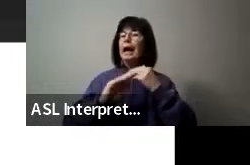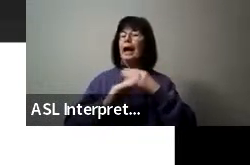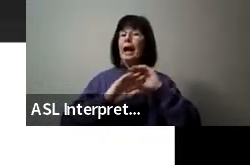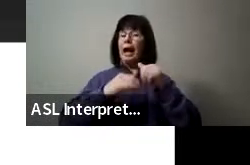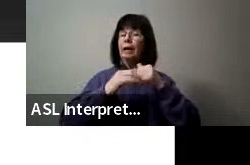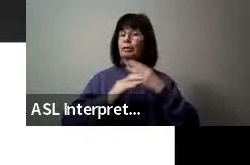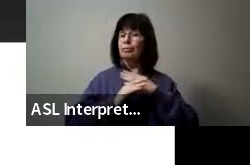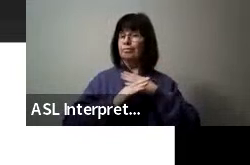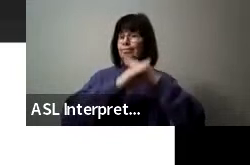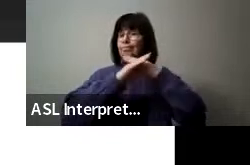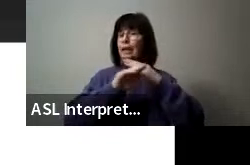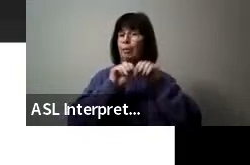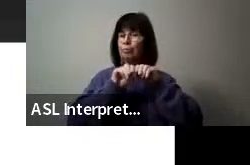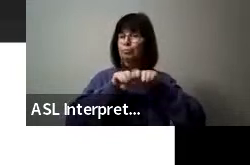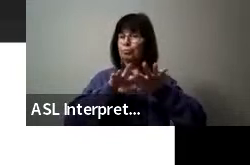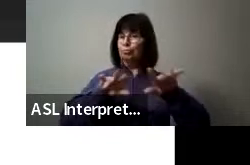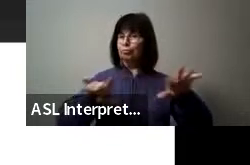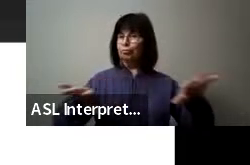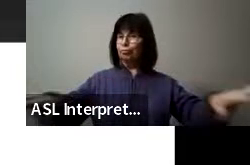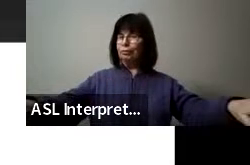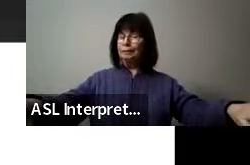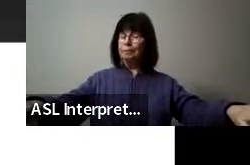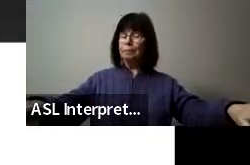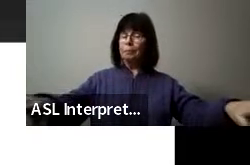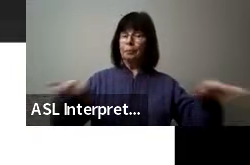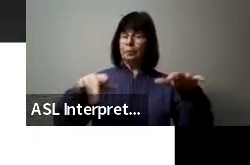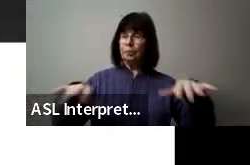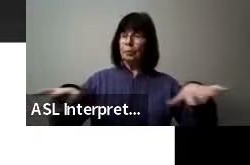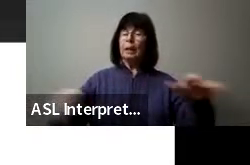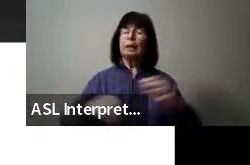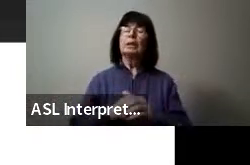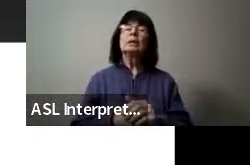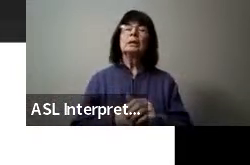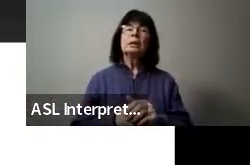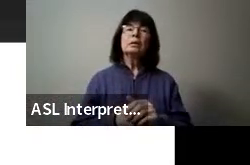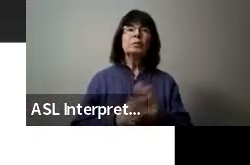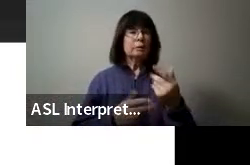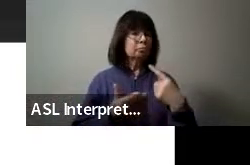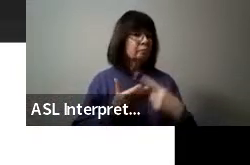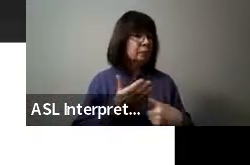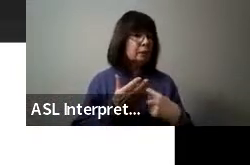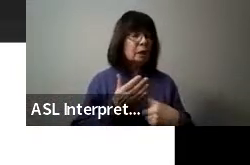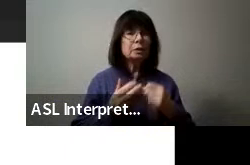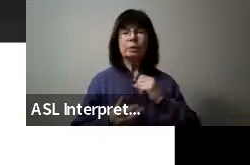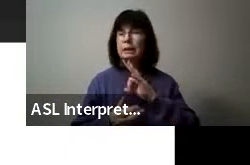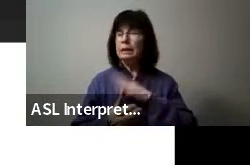over the course of months, really, where we talked with staff within the COVID